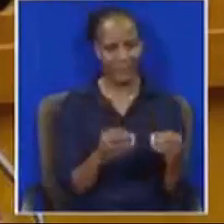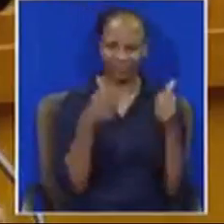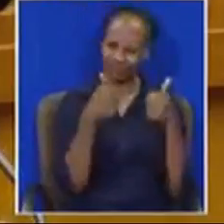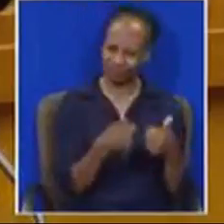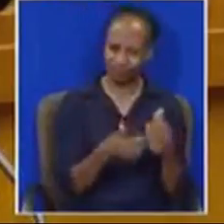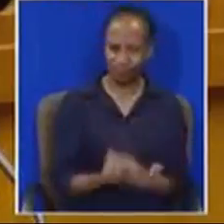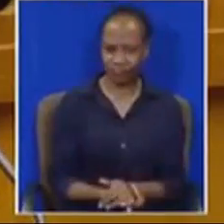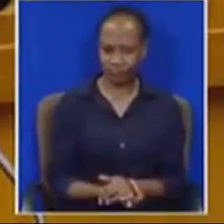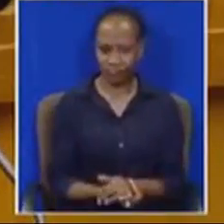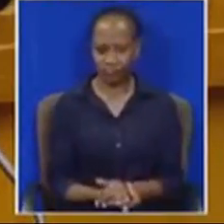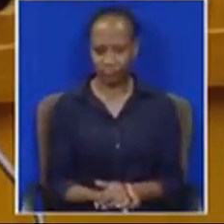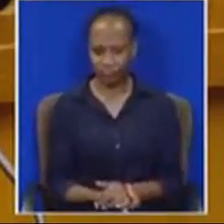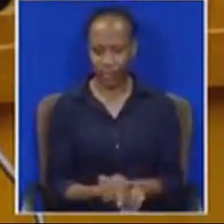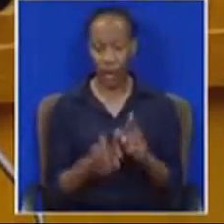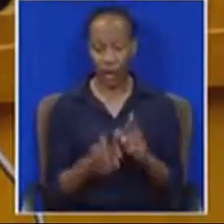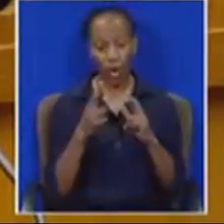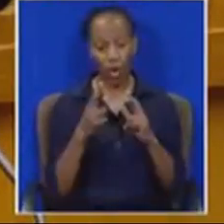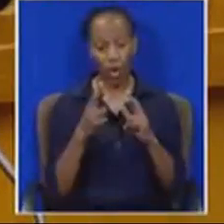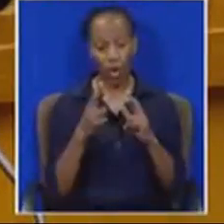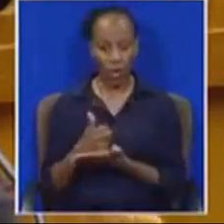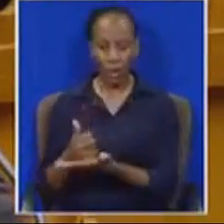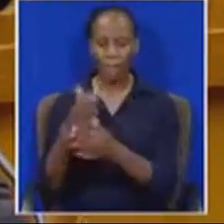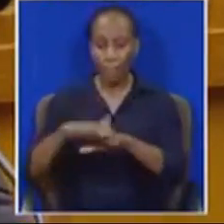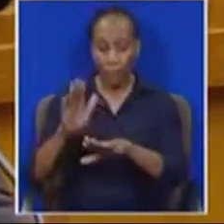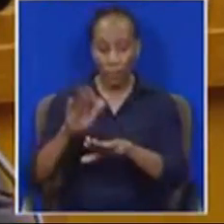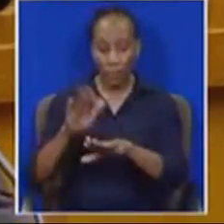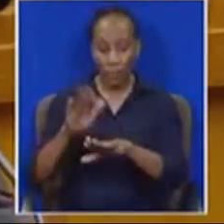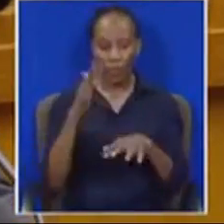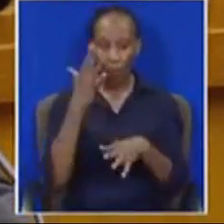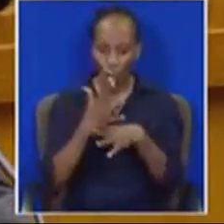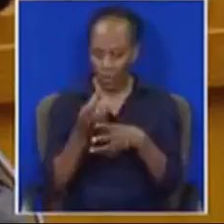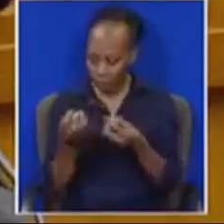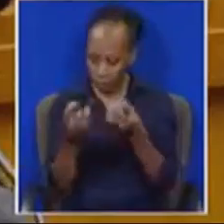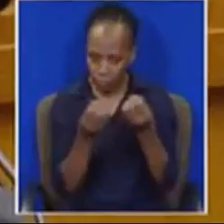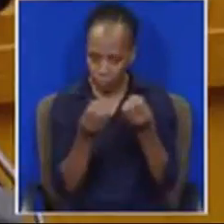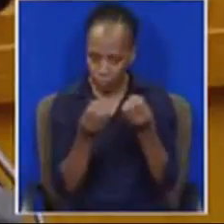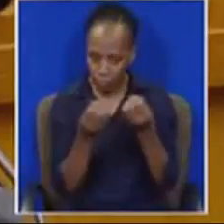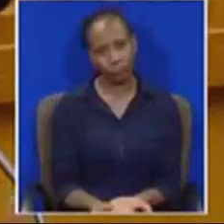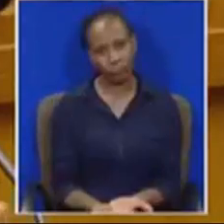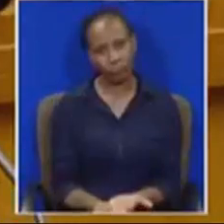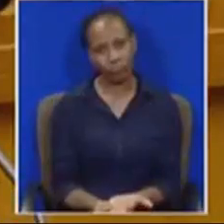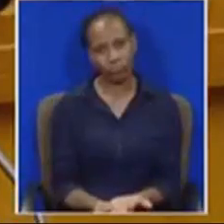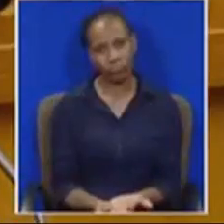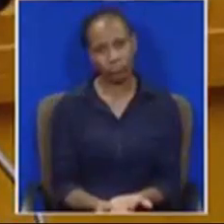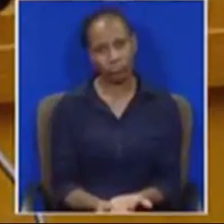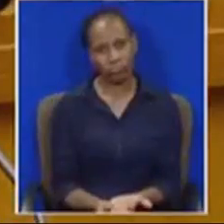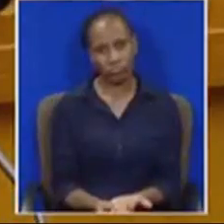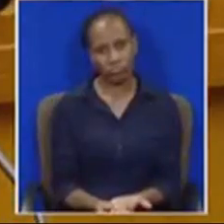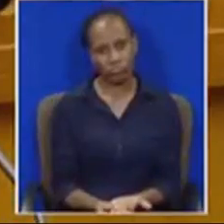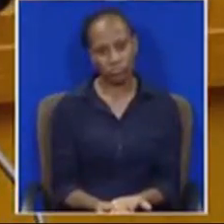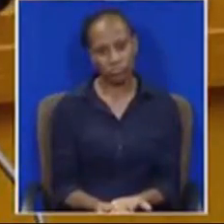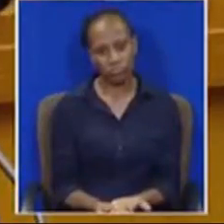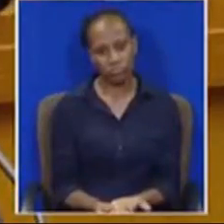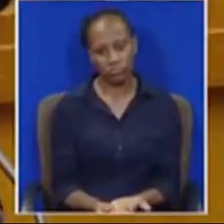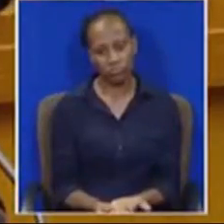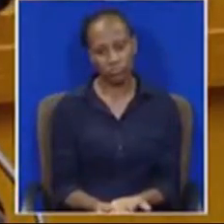mesebetsi. Bane ba National Planning Commission ba ile ba re ho rona re ka kgona ho